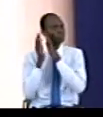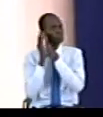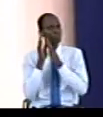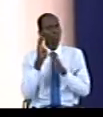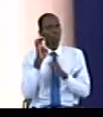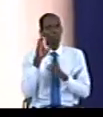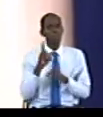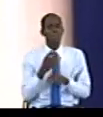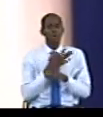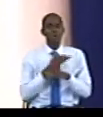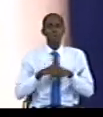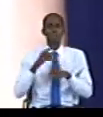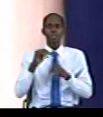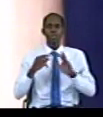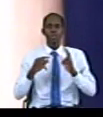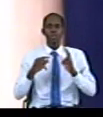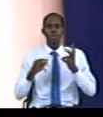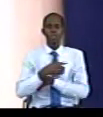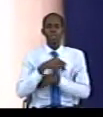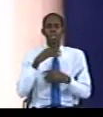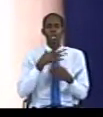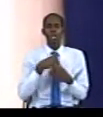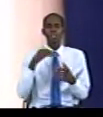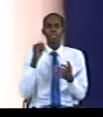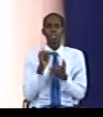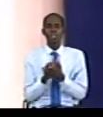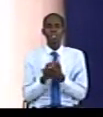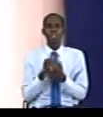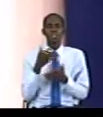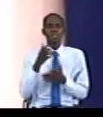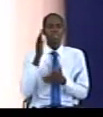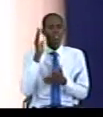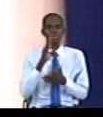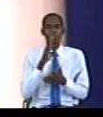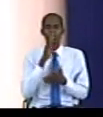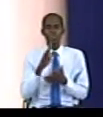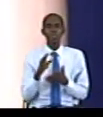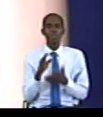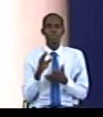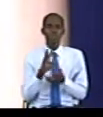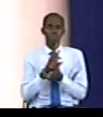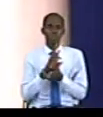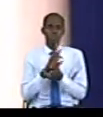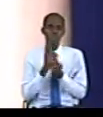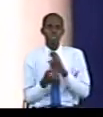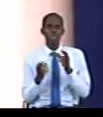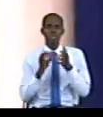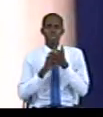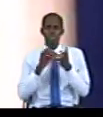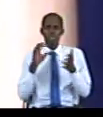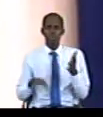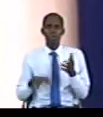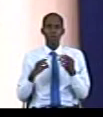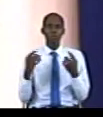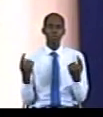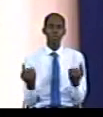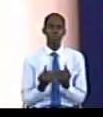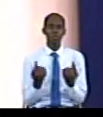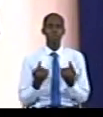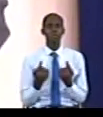repentance and remission of sin. Repentance and removal of sin. Repentance and